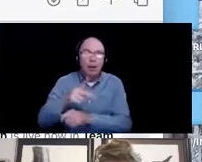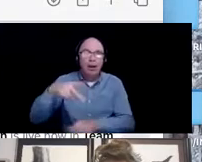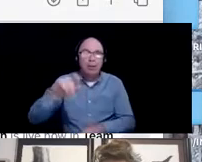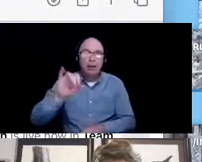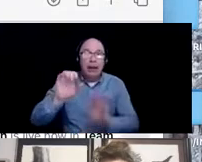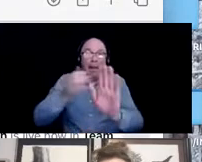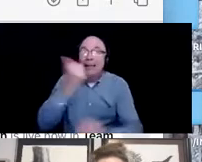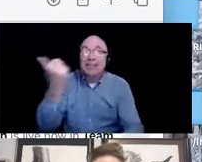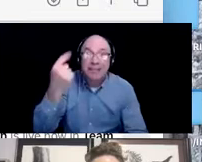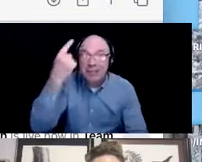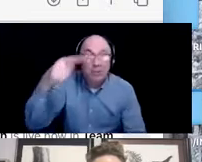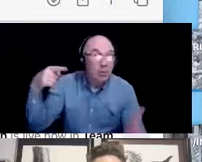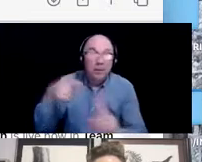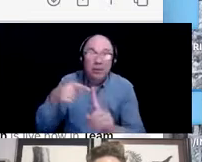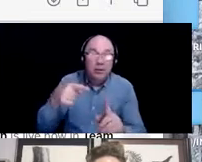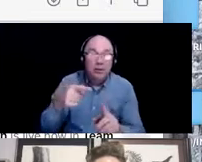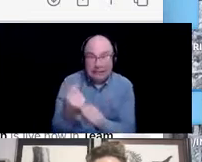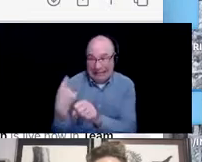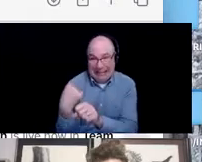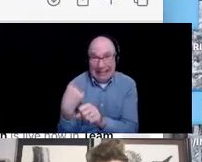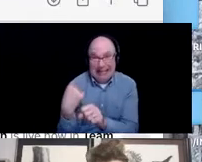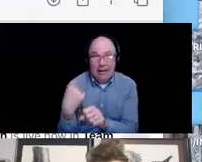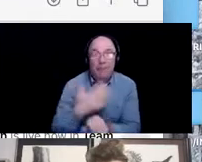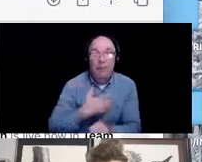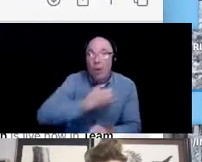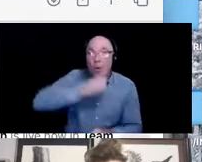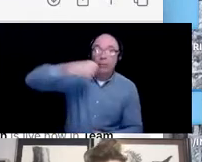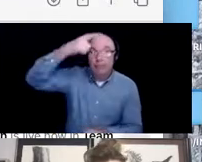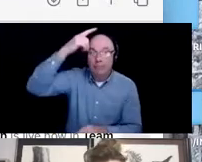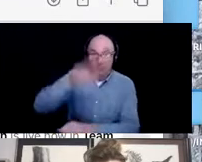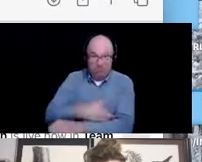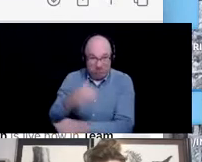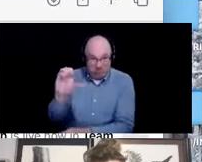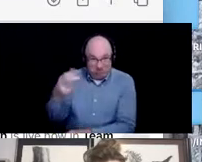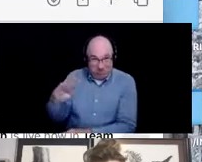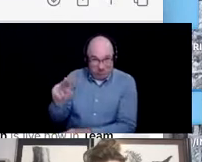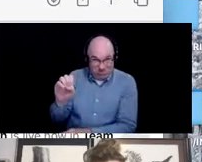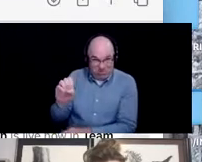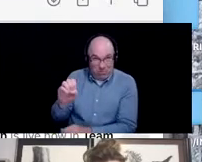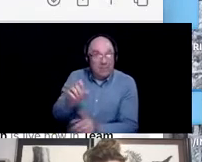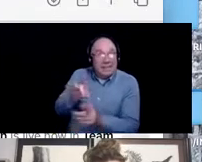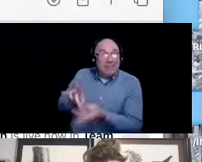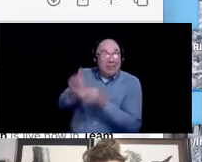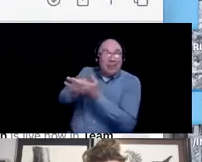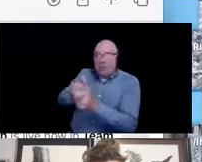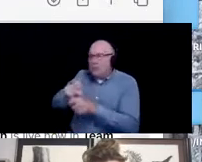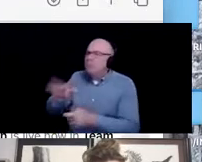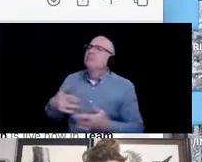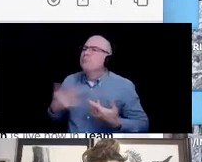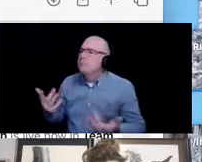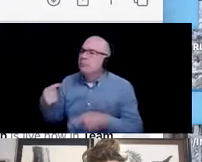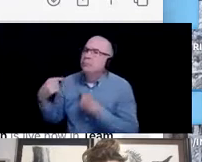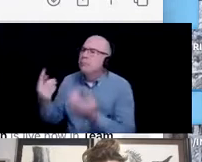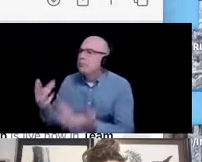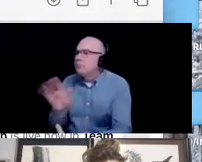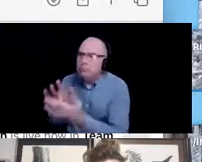off and to end the story, a year ago, my older son who had Crohn's, specialist called him and said, how are you doing? It's been a long